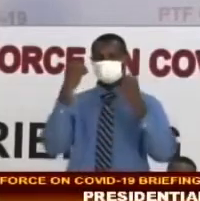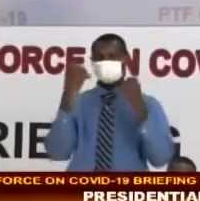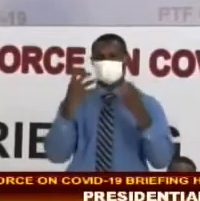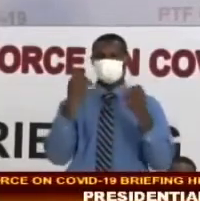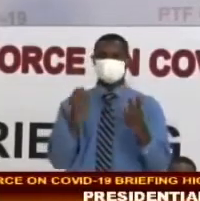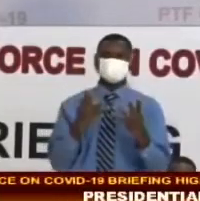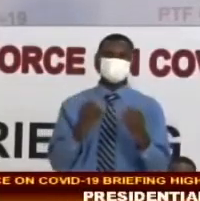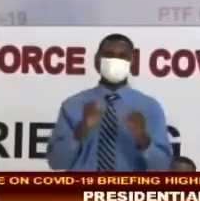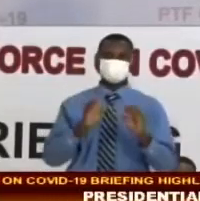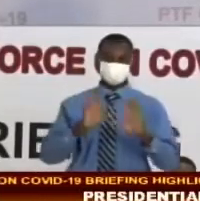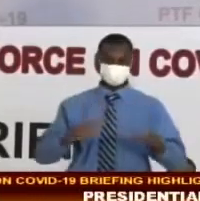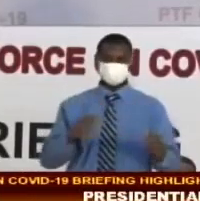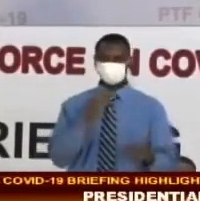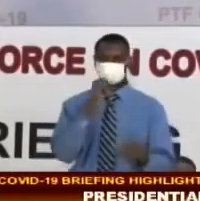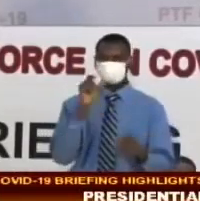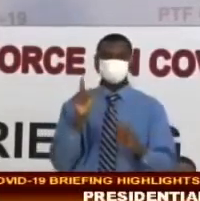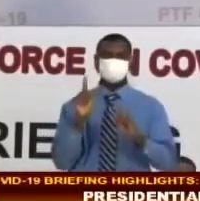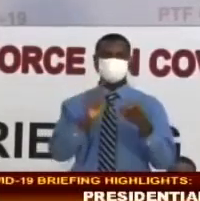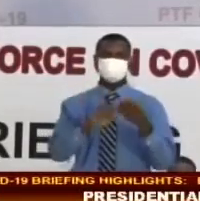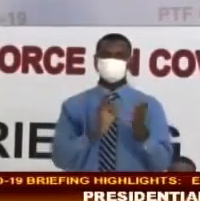governors to